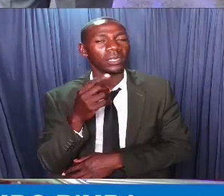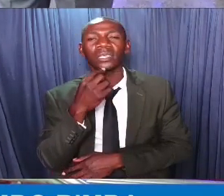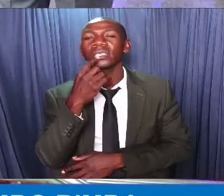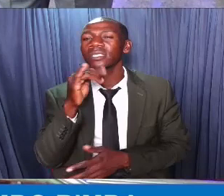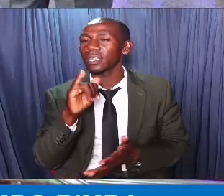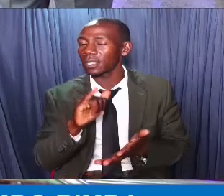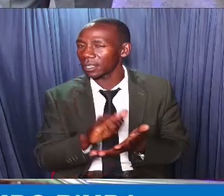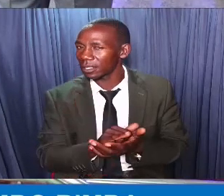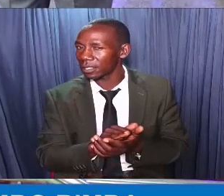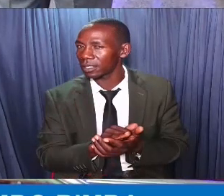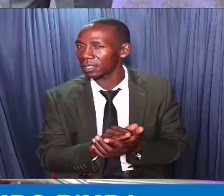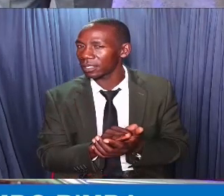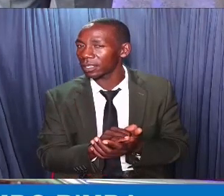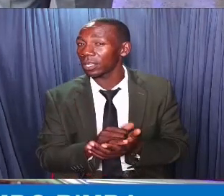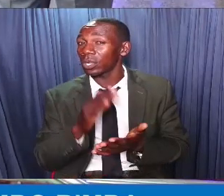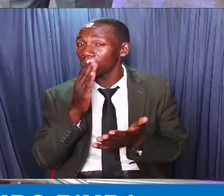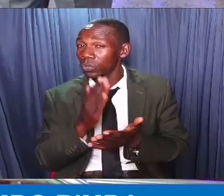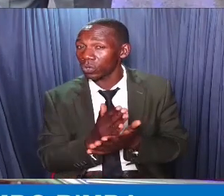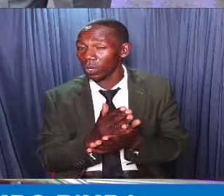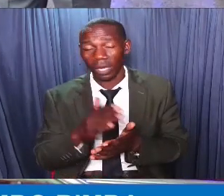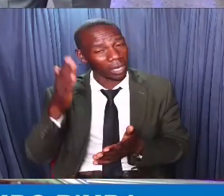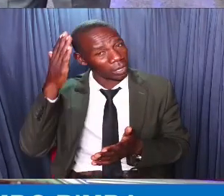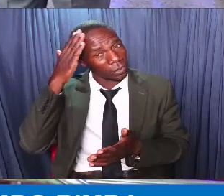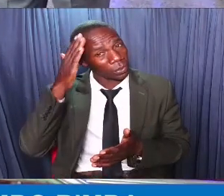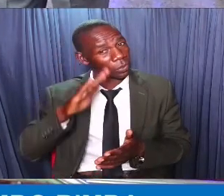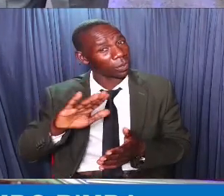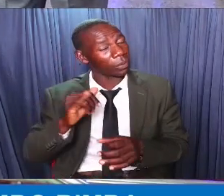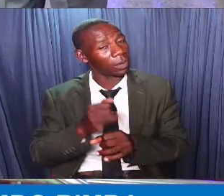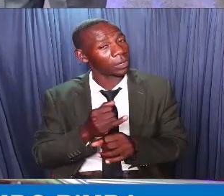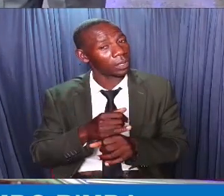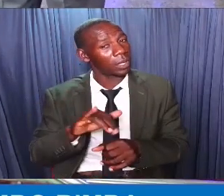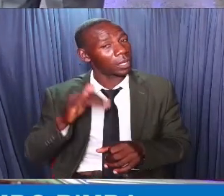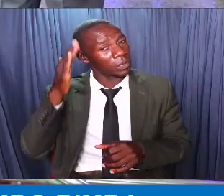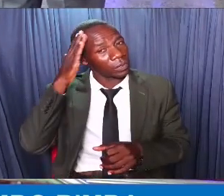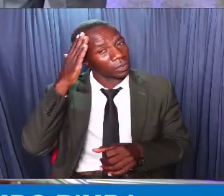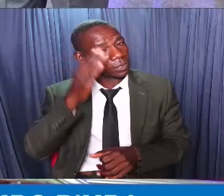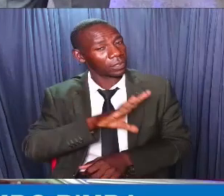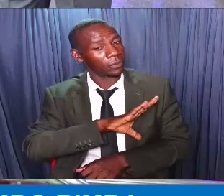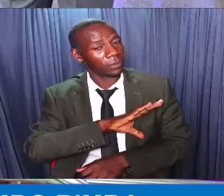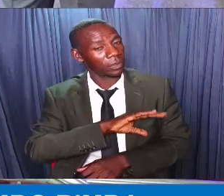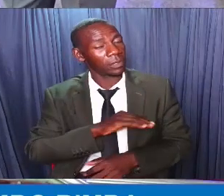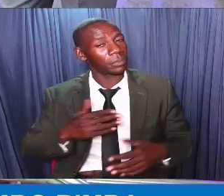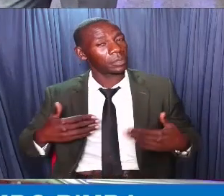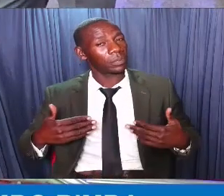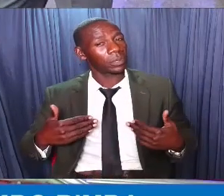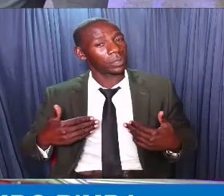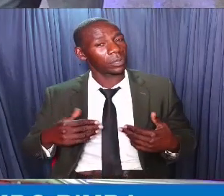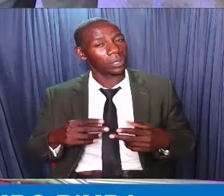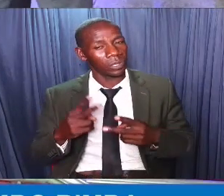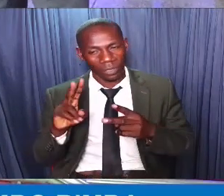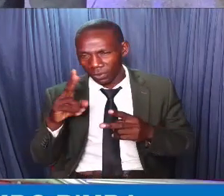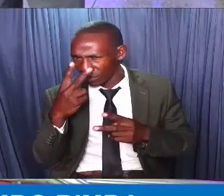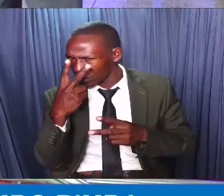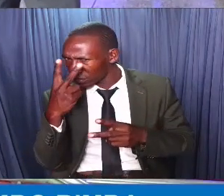Anasema, he says, kweli matendo yenu yajua. Truly I know your works. Najua mmekuwa watu wa subira. I know you've been patient. Mliwachunguza